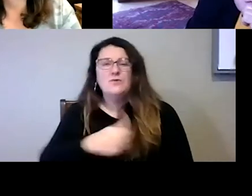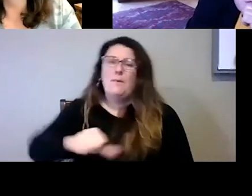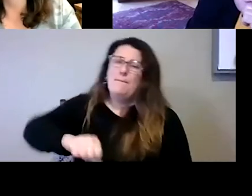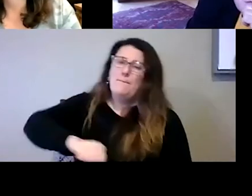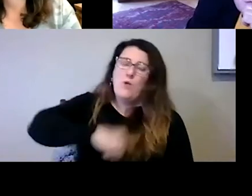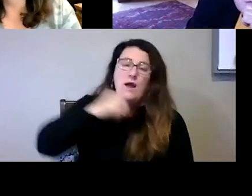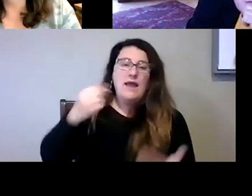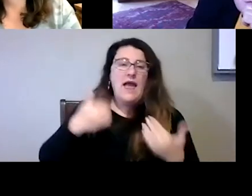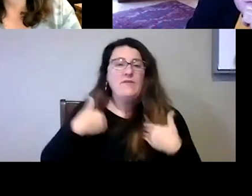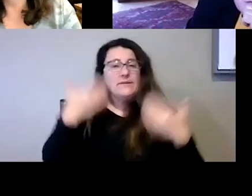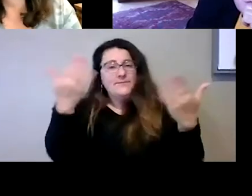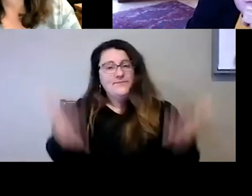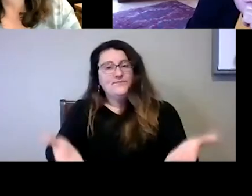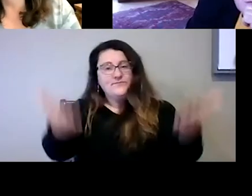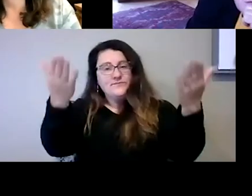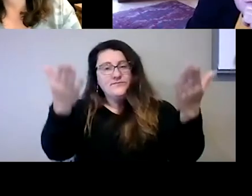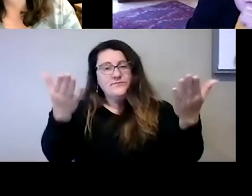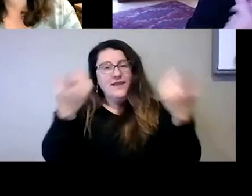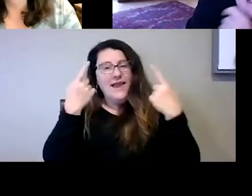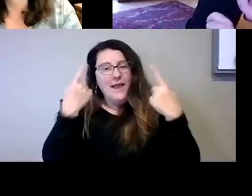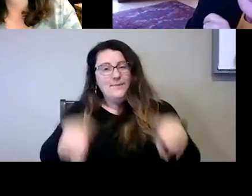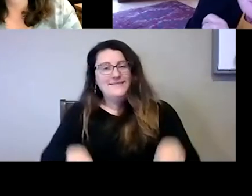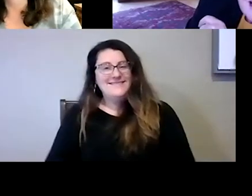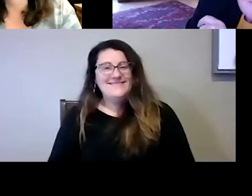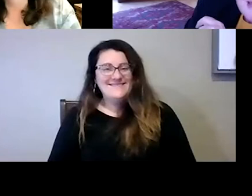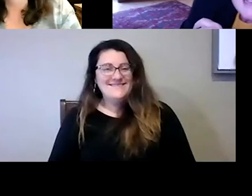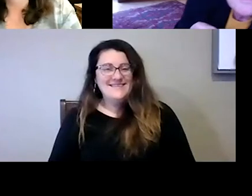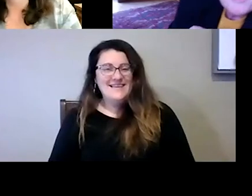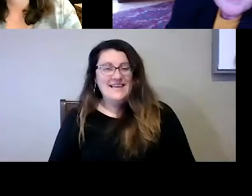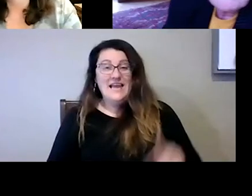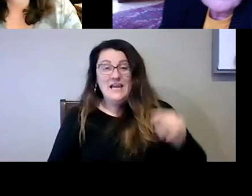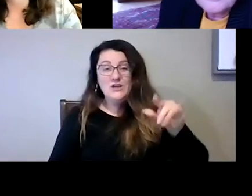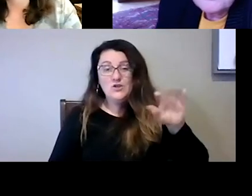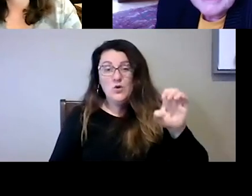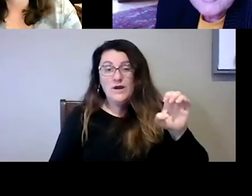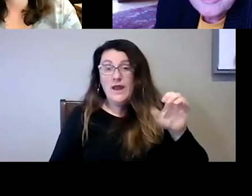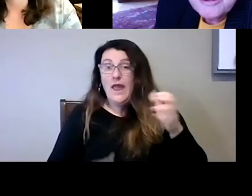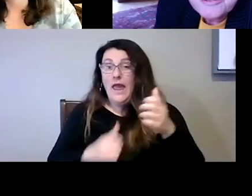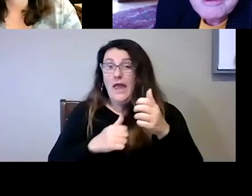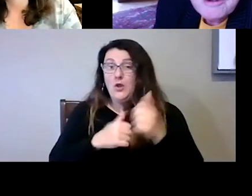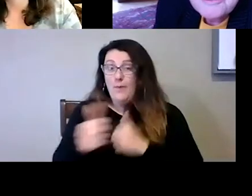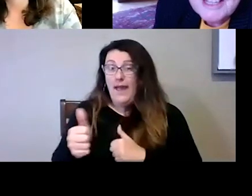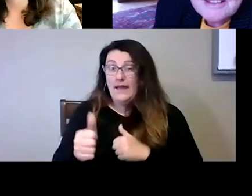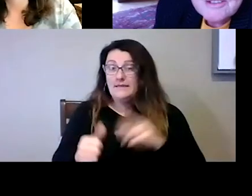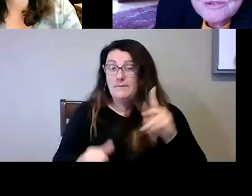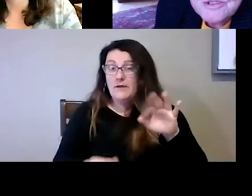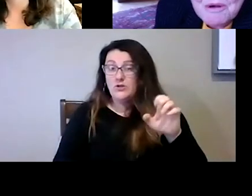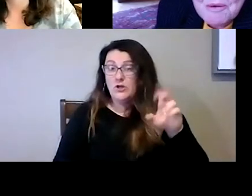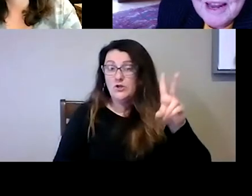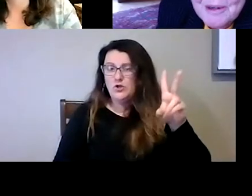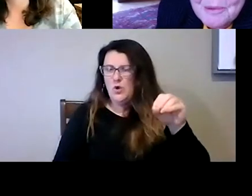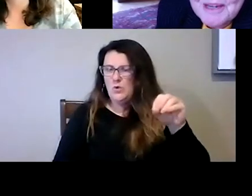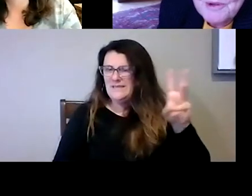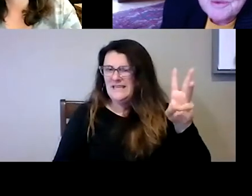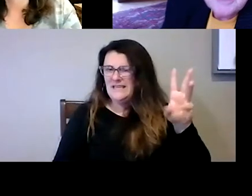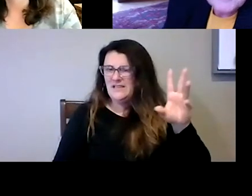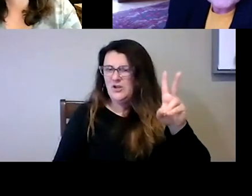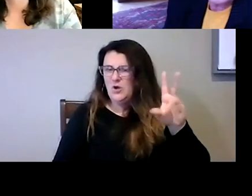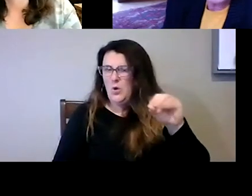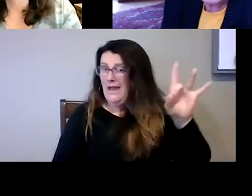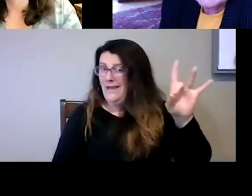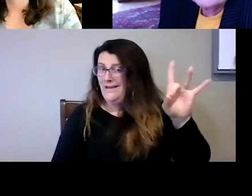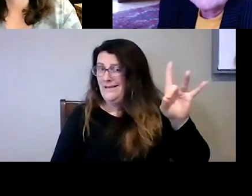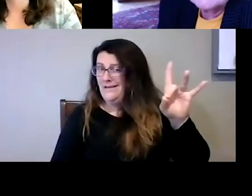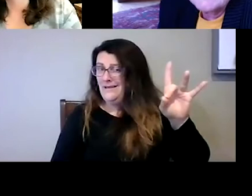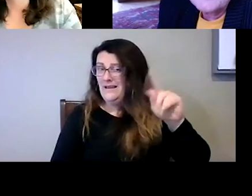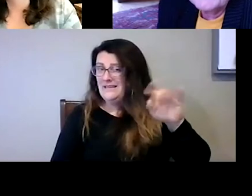having been part of making that happen. And past prop or measure 206 or 208 or whatever it was too,